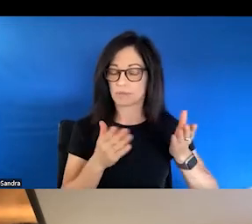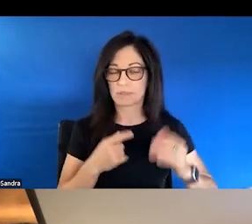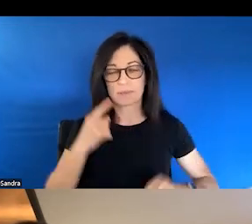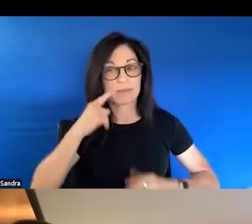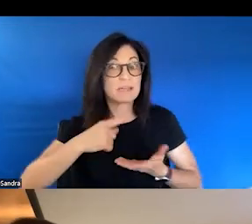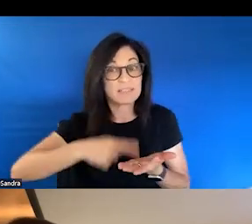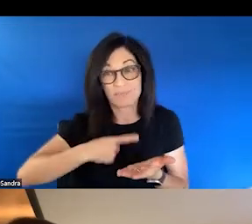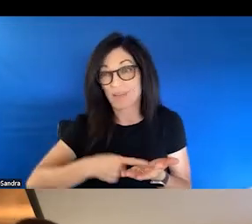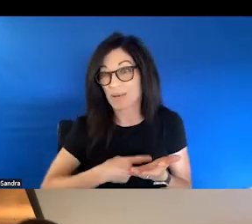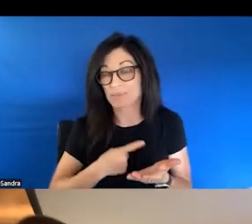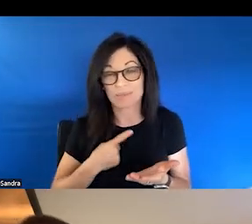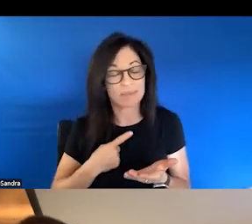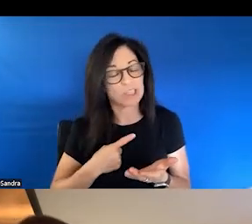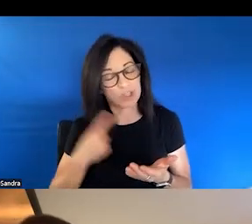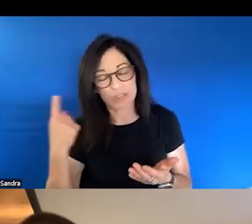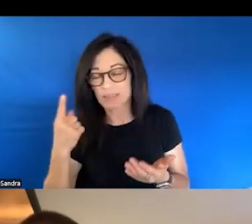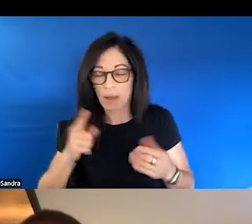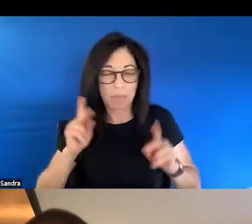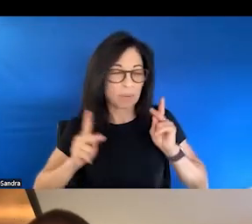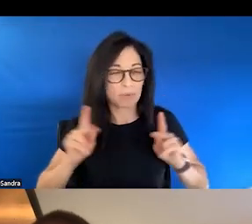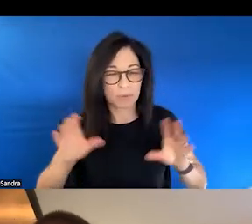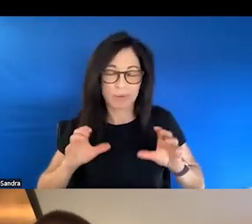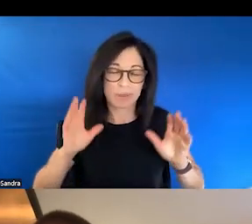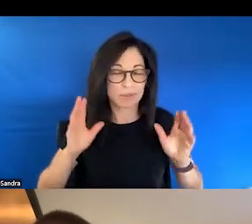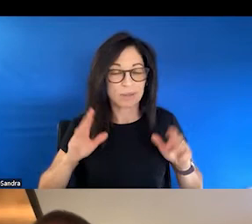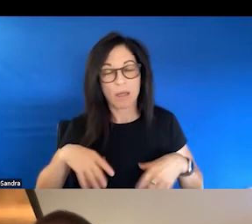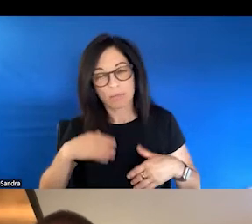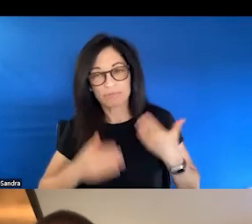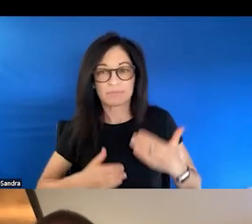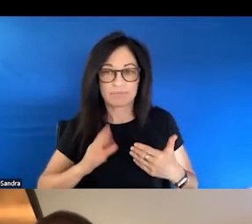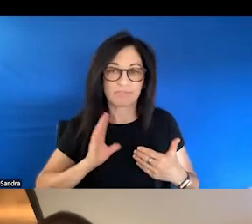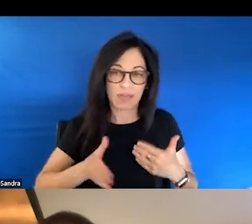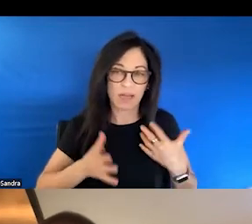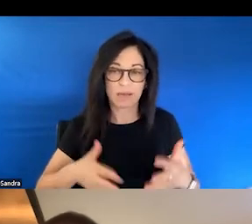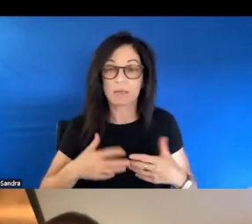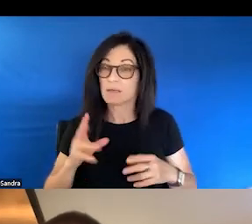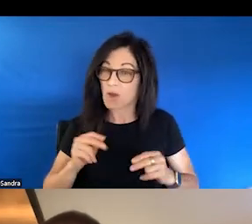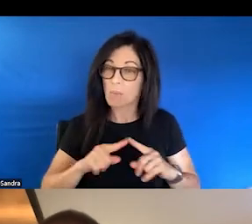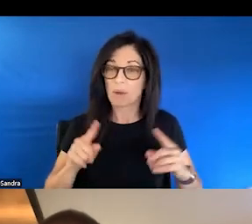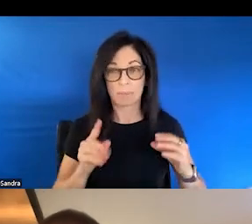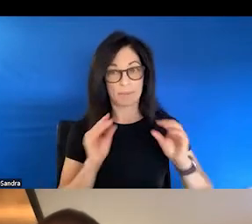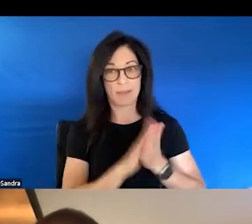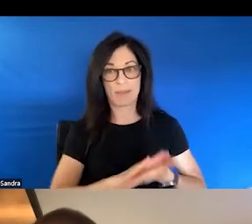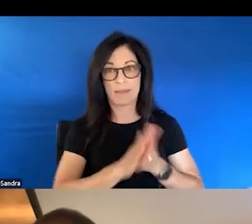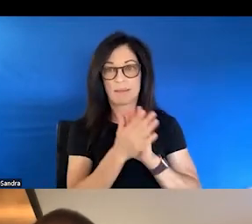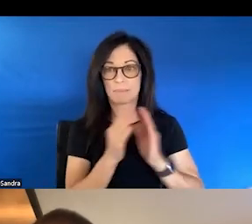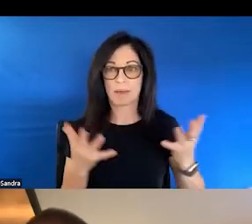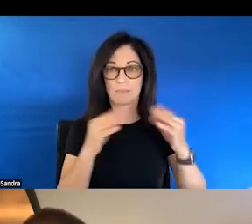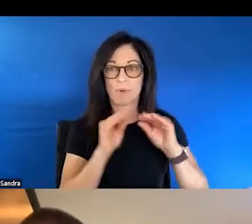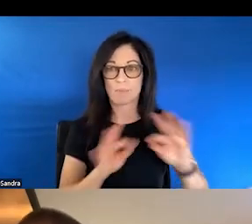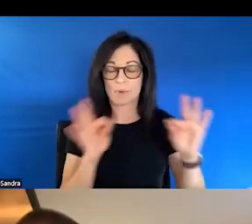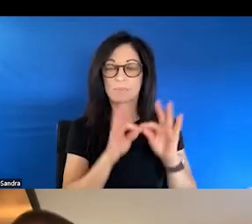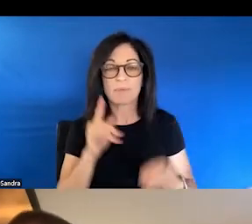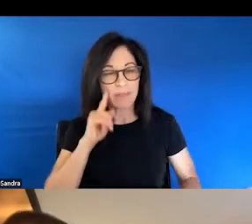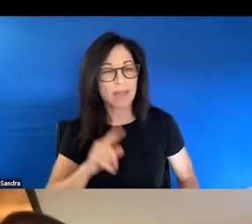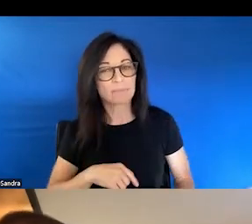just something that people are doing in terms of going through the motions. And I think it's very cool to